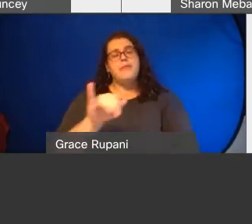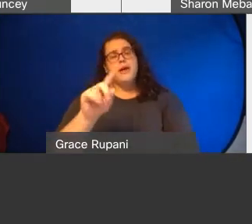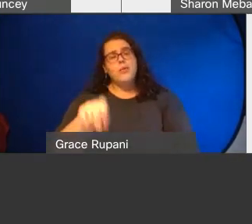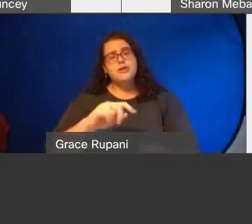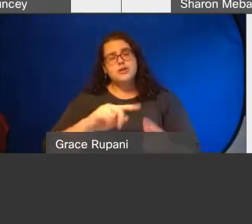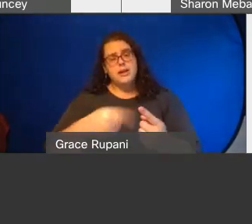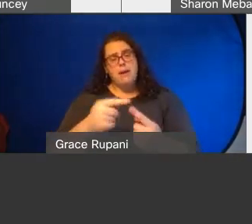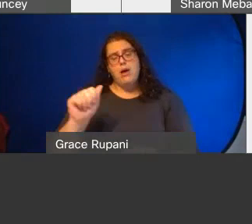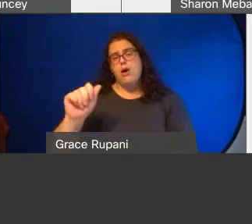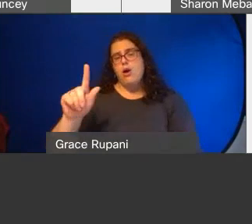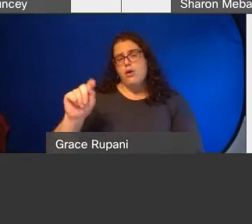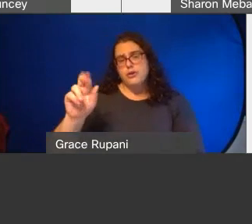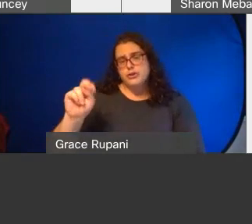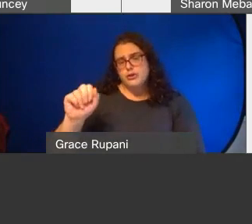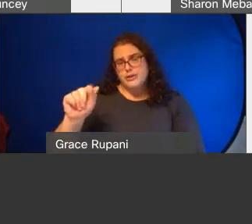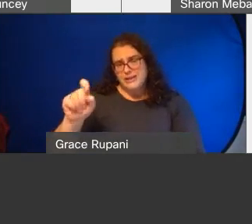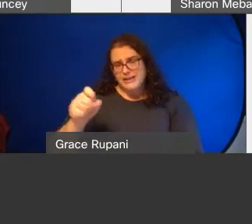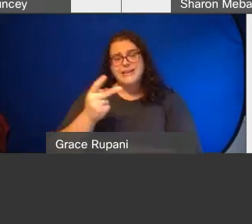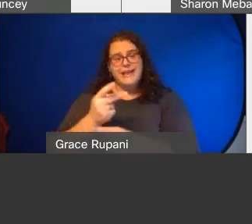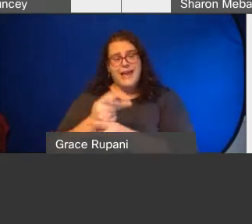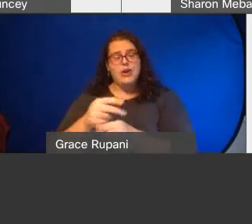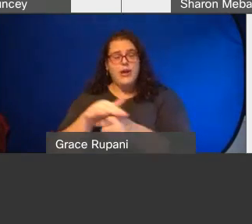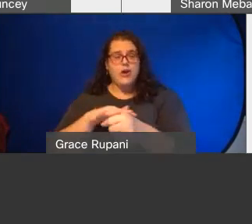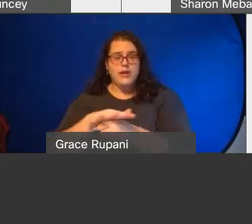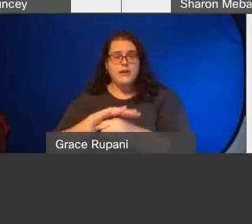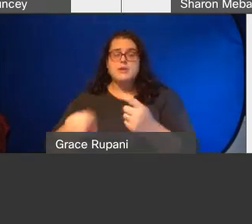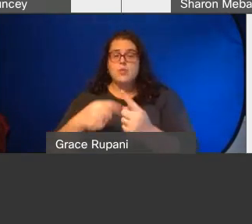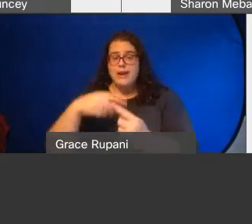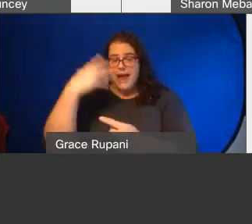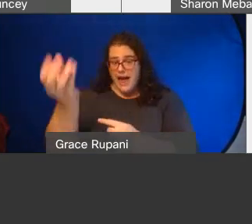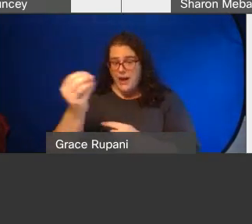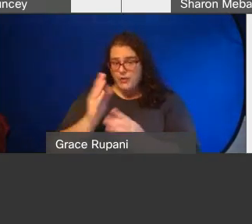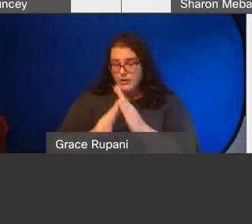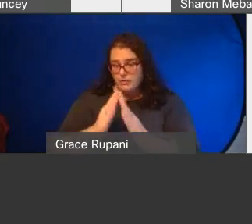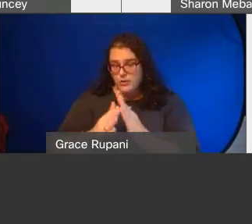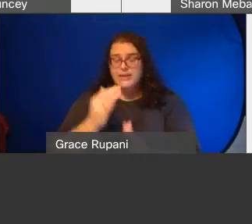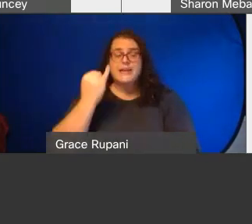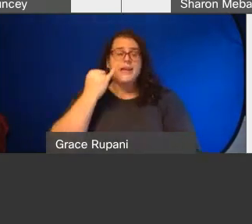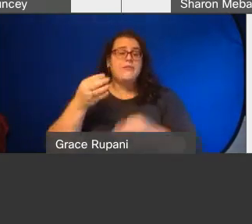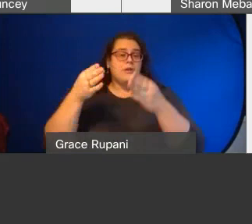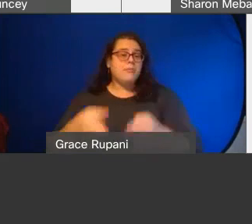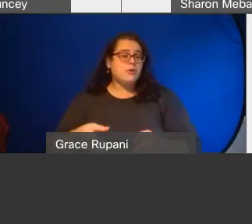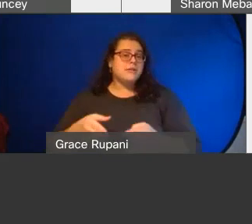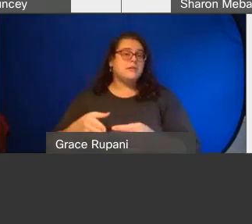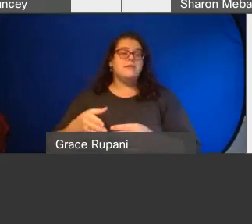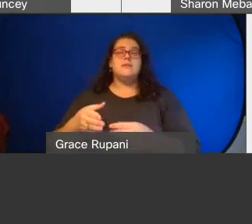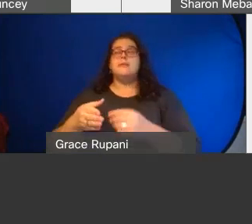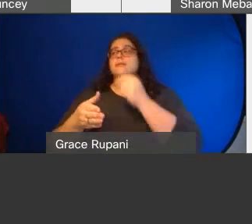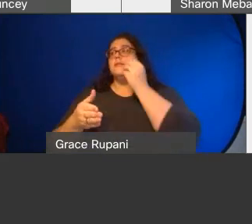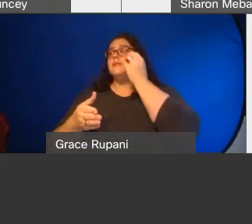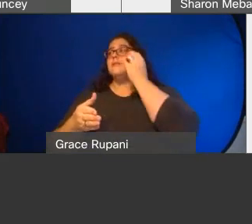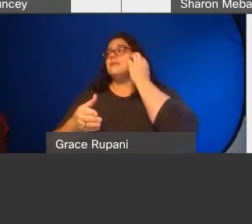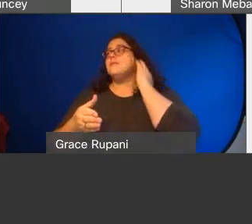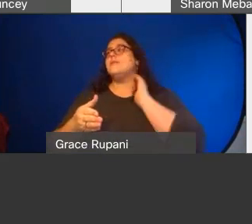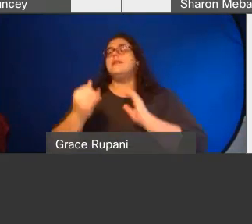areas, while out in the community is, if that person intended to mean while they're